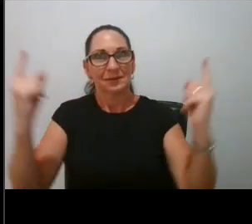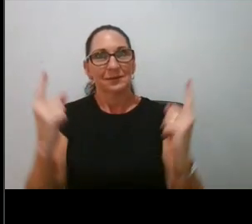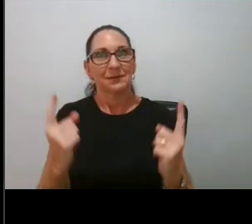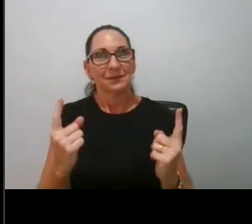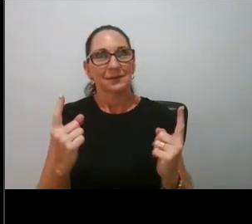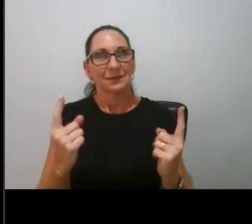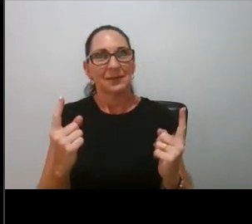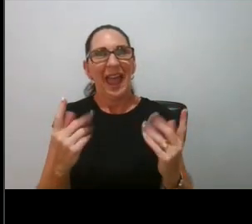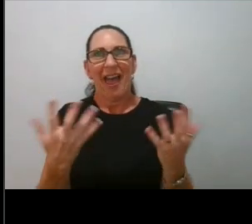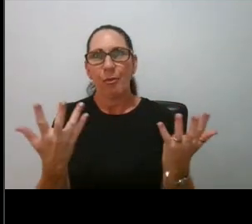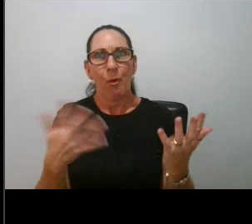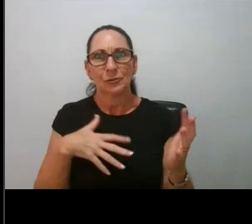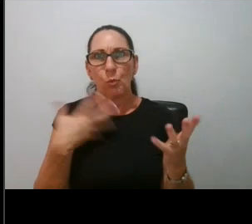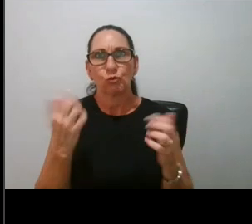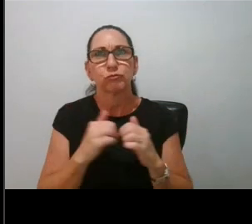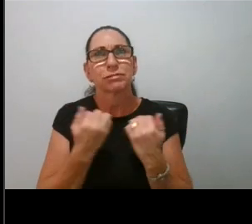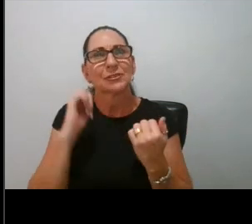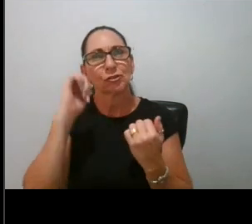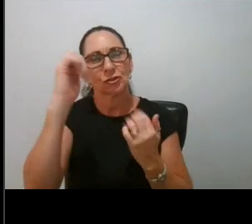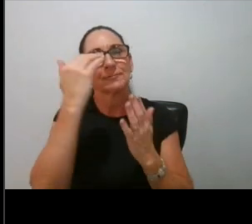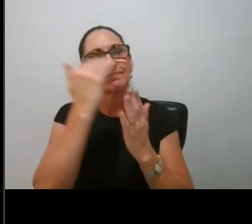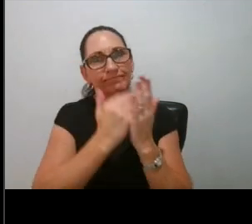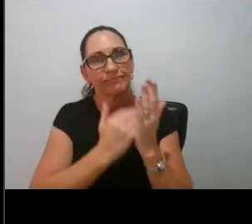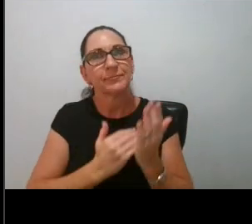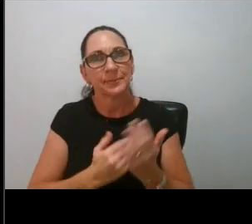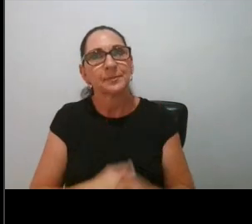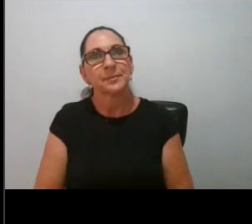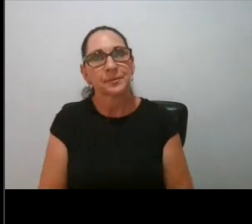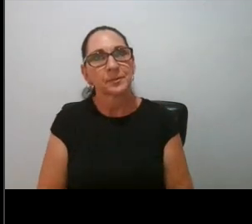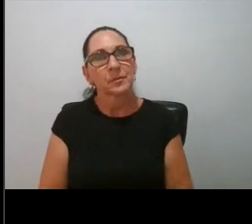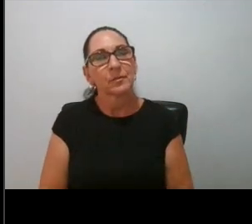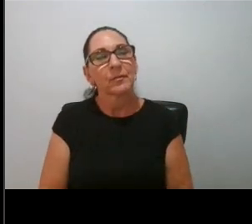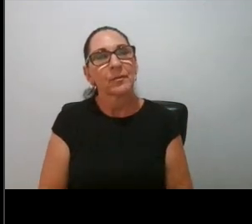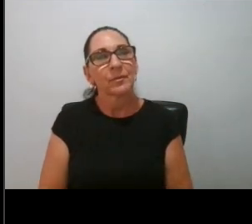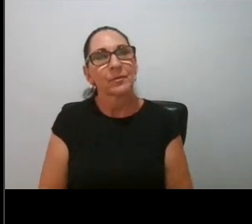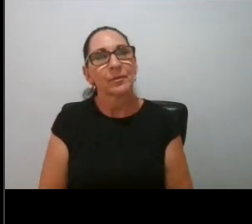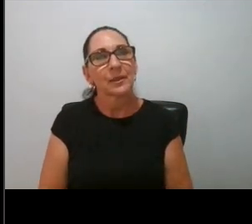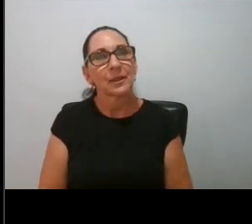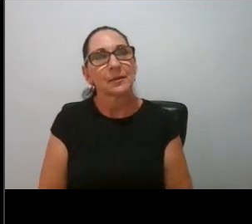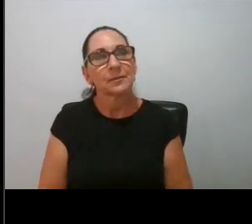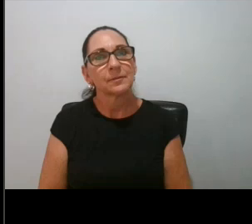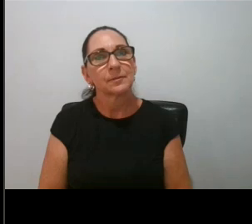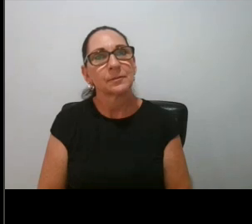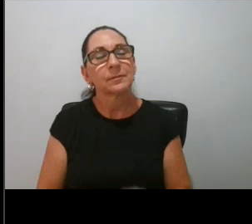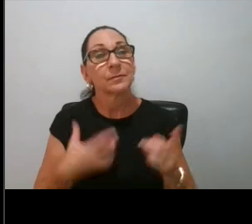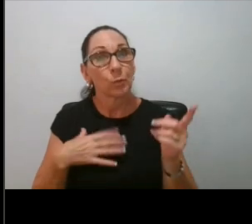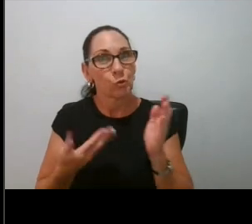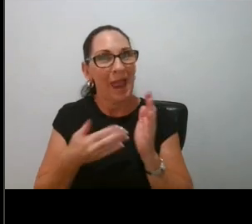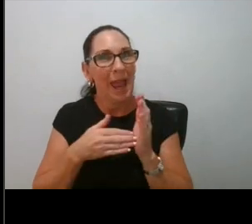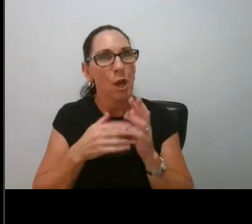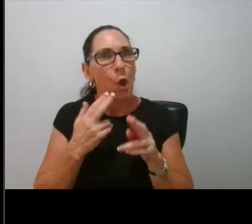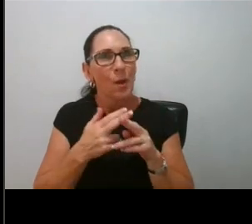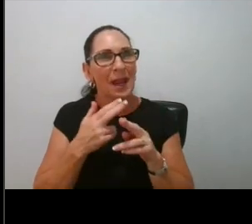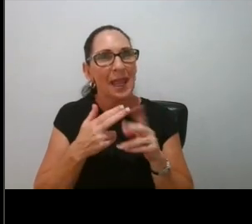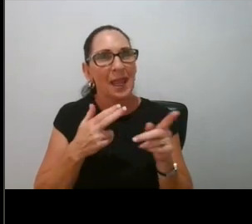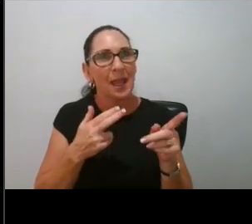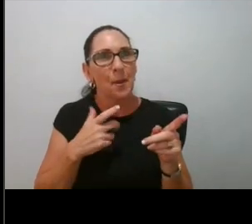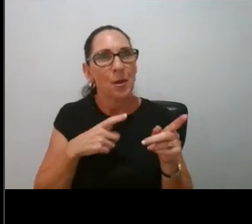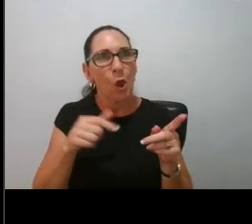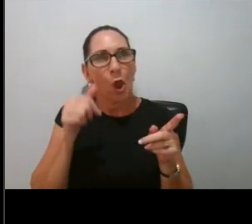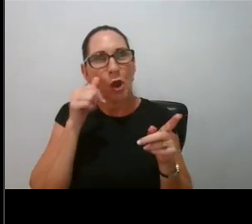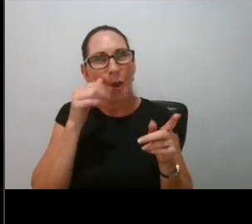a breach effectively. Yeah. Thanks, Catherine. I just wanted to add quickly, because we're aware that there are quite a lot of